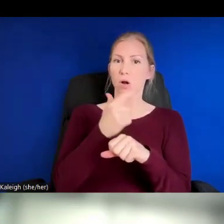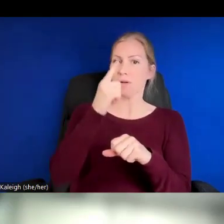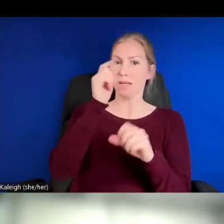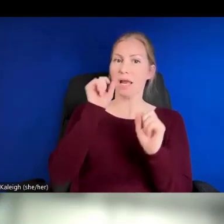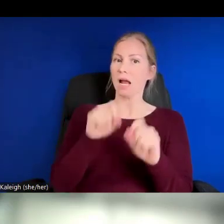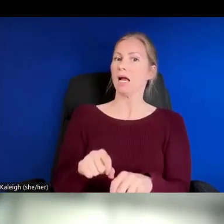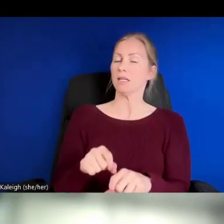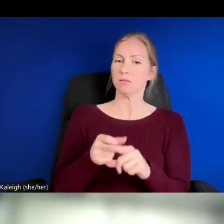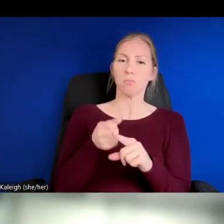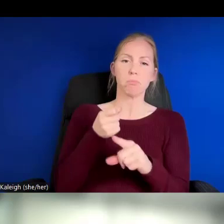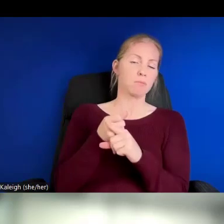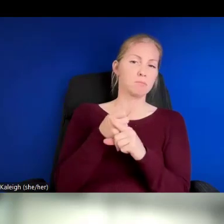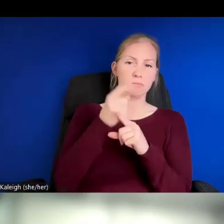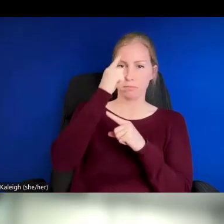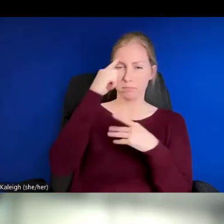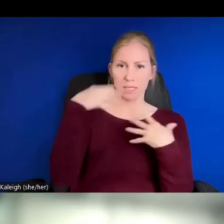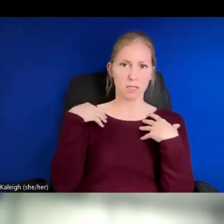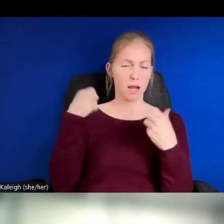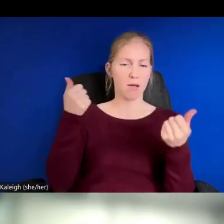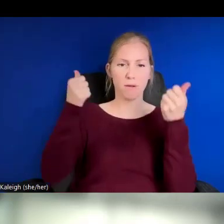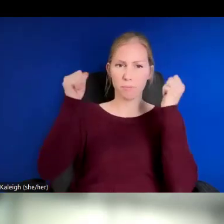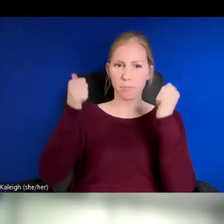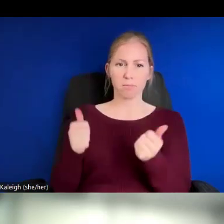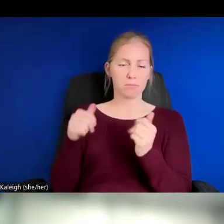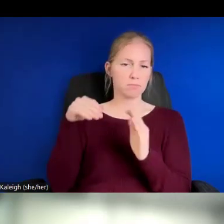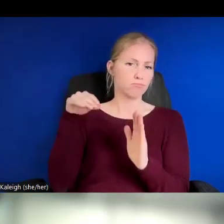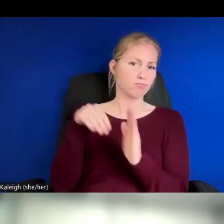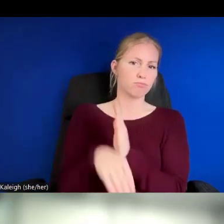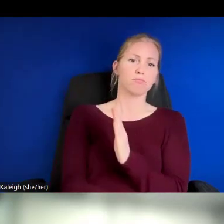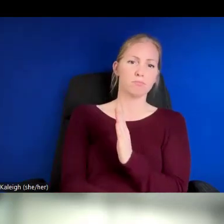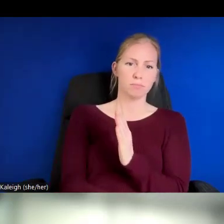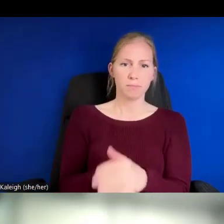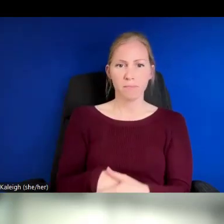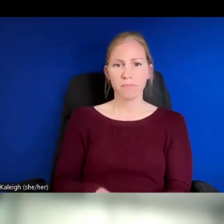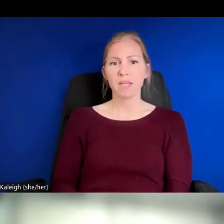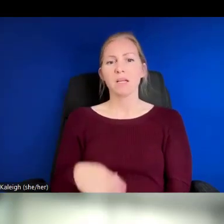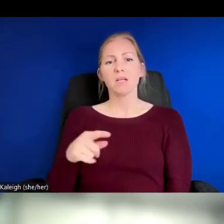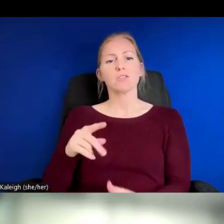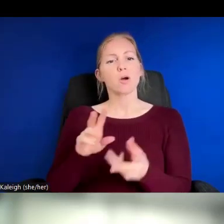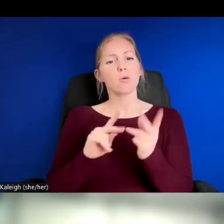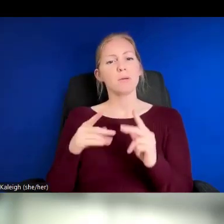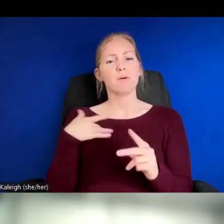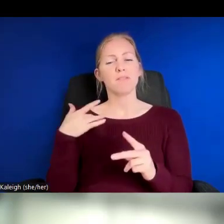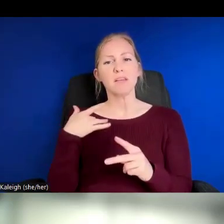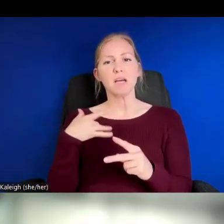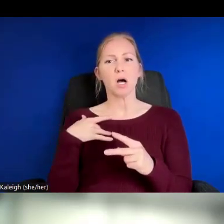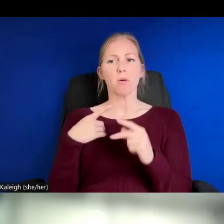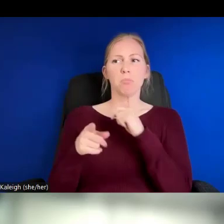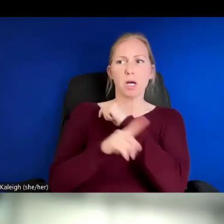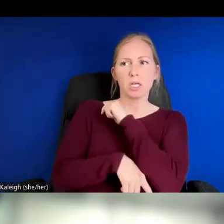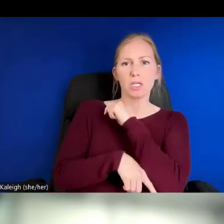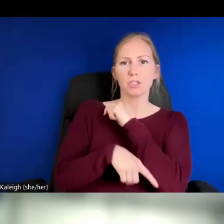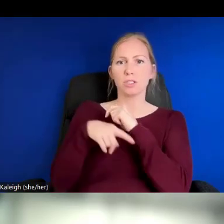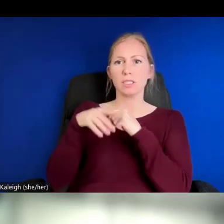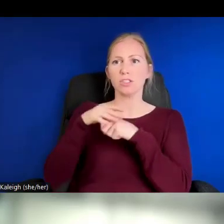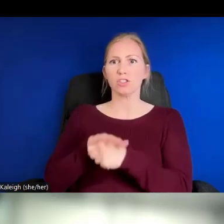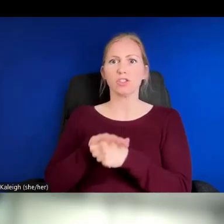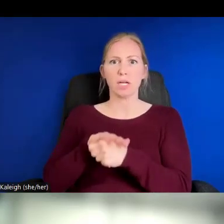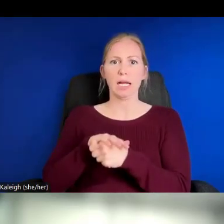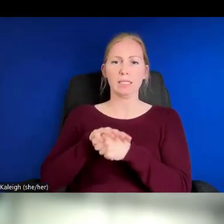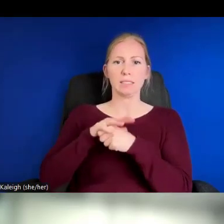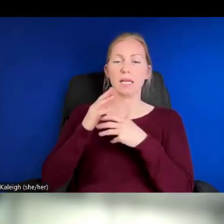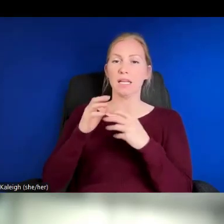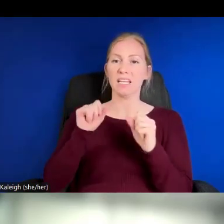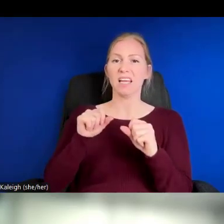development of post-traumatic symptoms, feelings of punishment and distress, and can even increase the length of time that a patient is in a